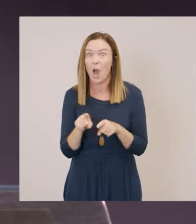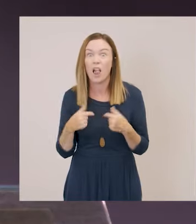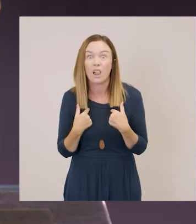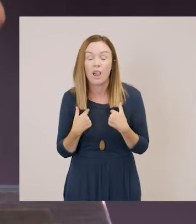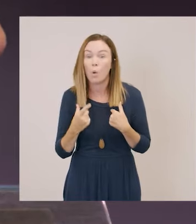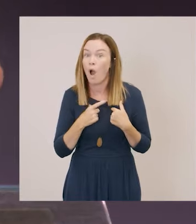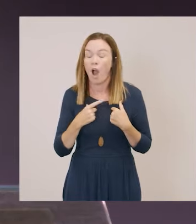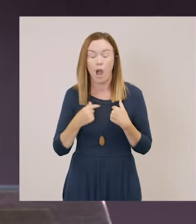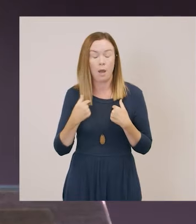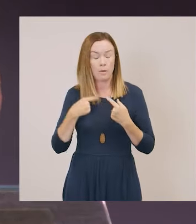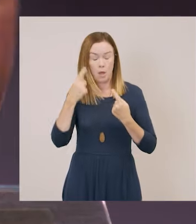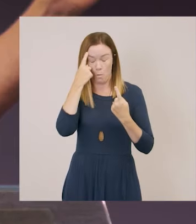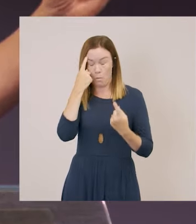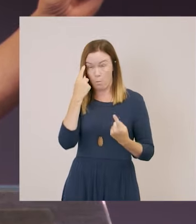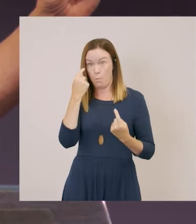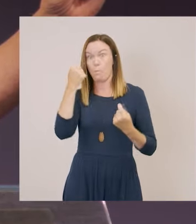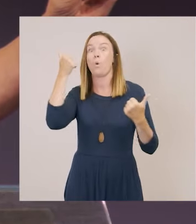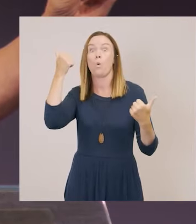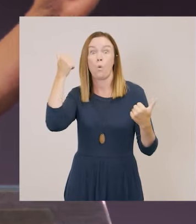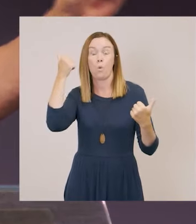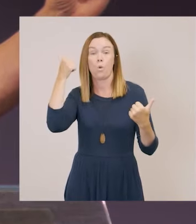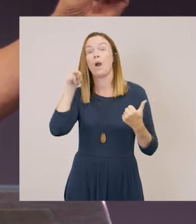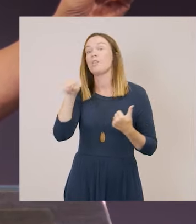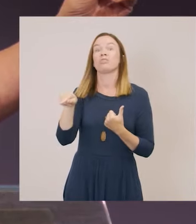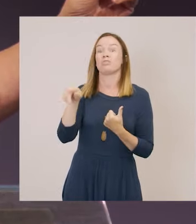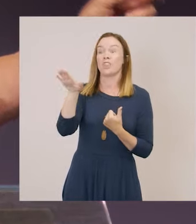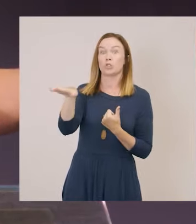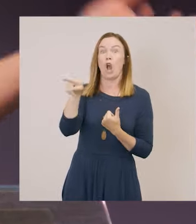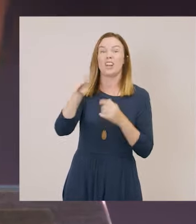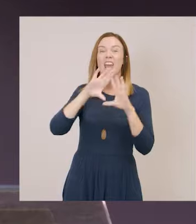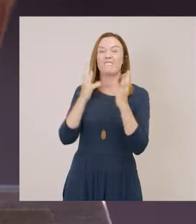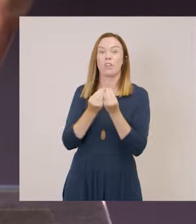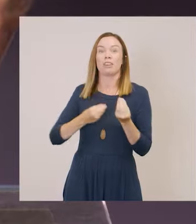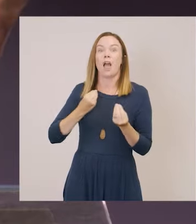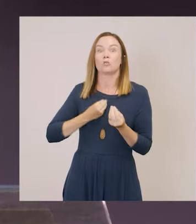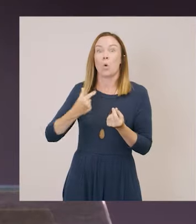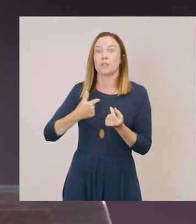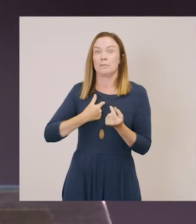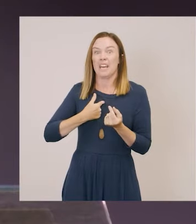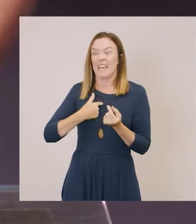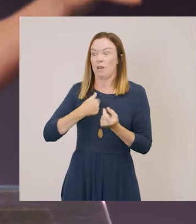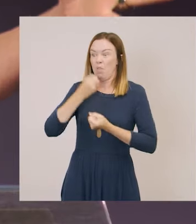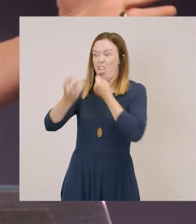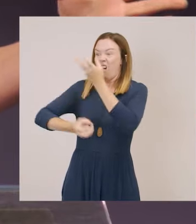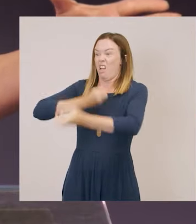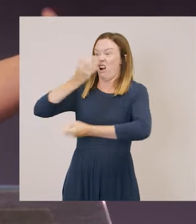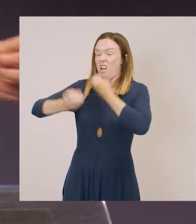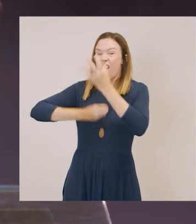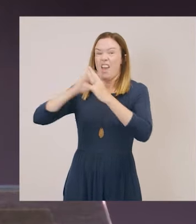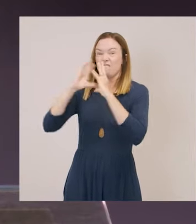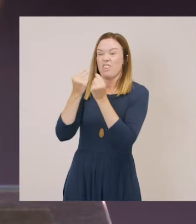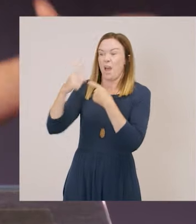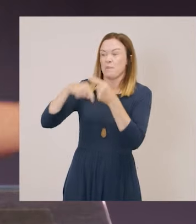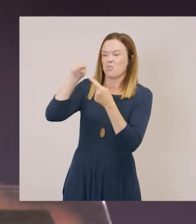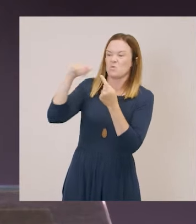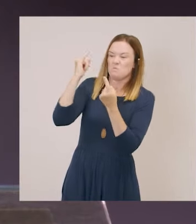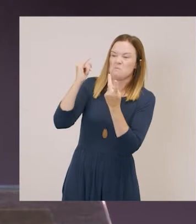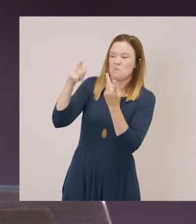out. And like everything that had been annoying me about this particular child came to the front of my mind and came straight out of my mouth. And it was like,